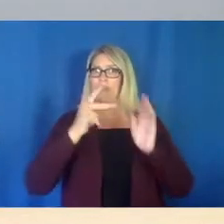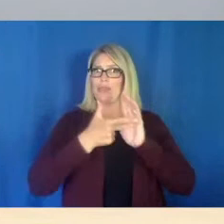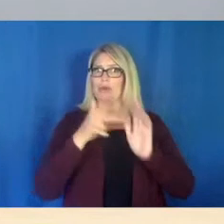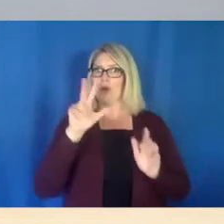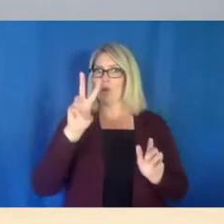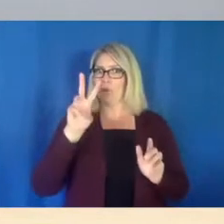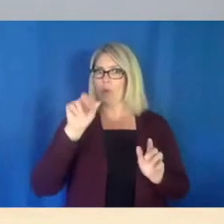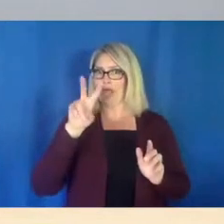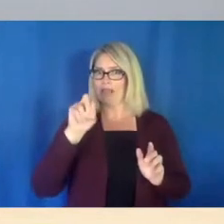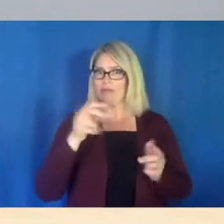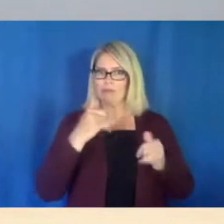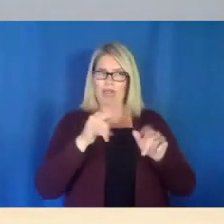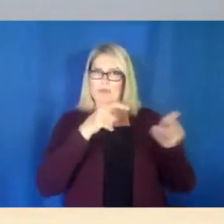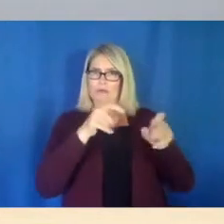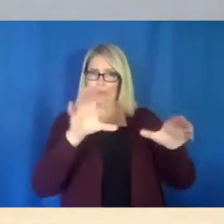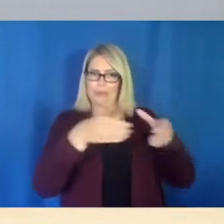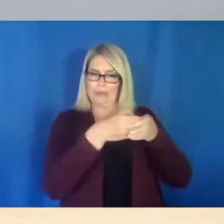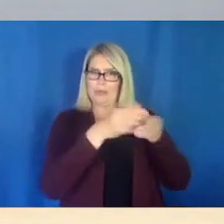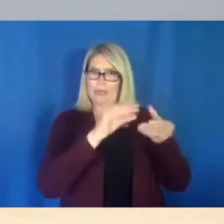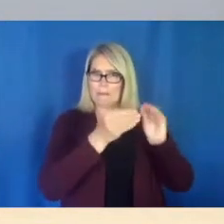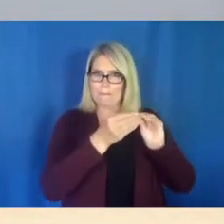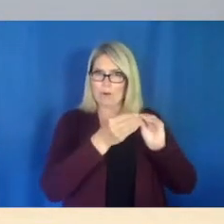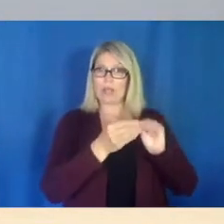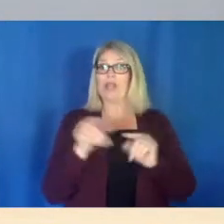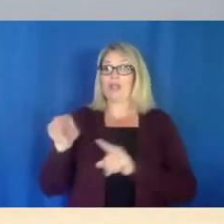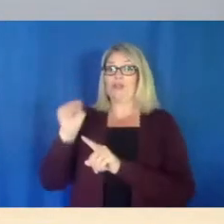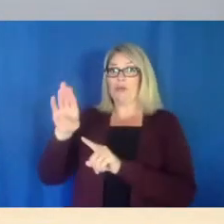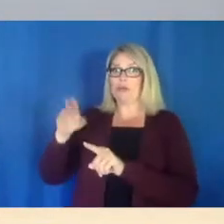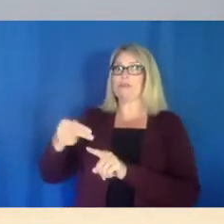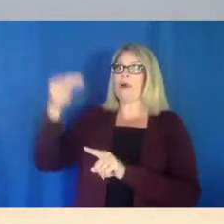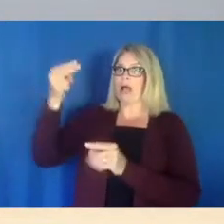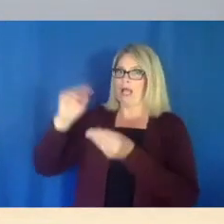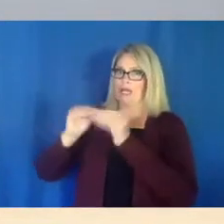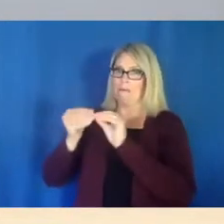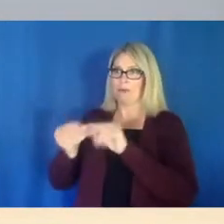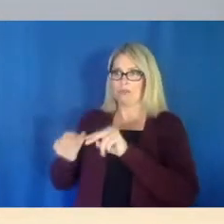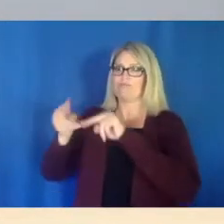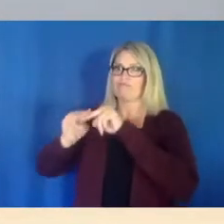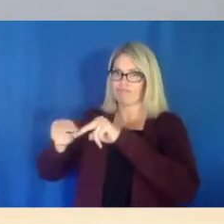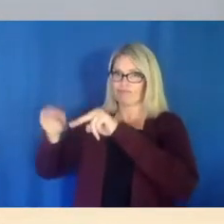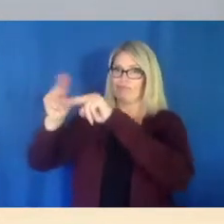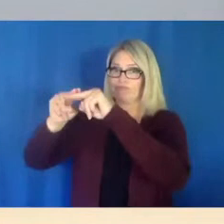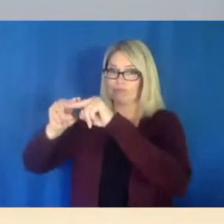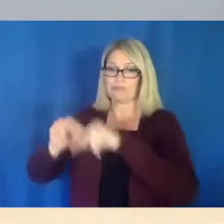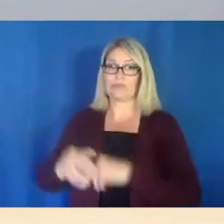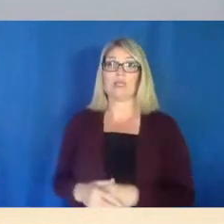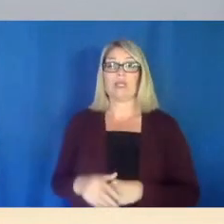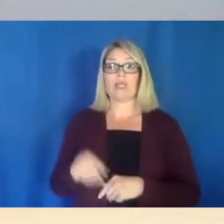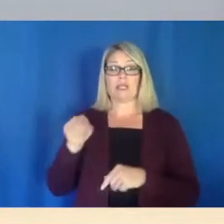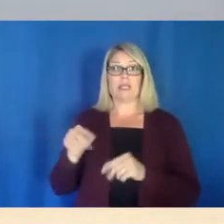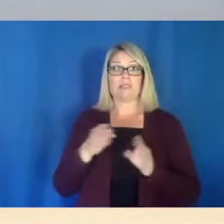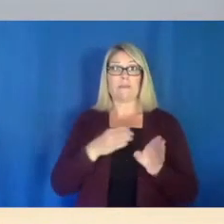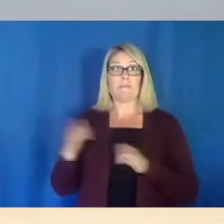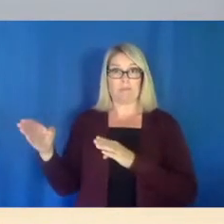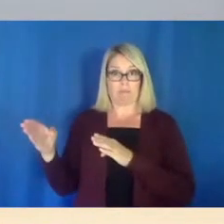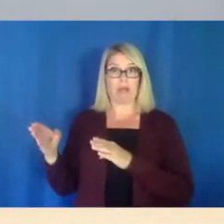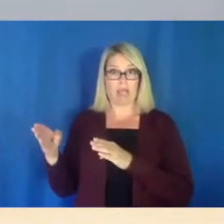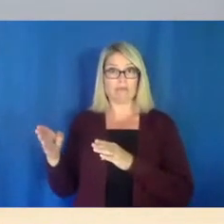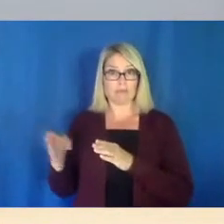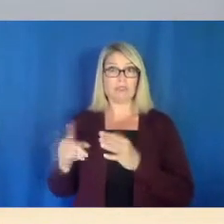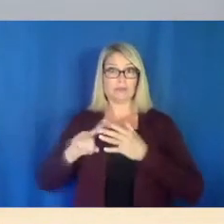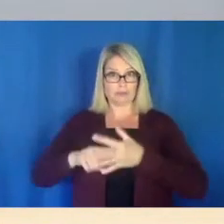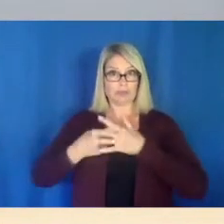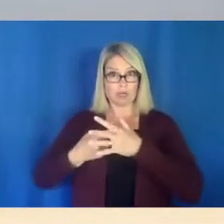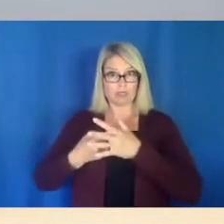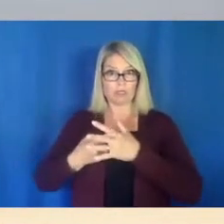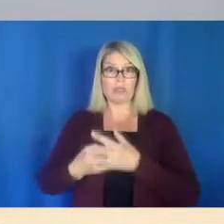get that under control, and there were higher numbers in New Brunswick. When our reopening plan was released, it was with the understanding that if vaccine